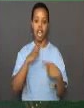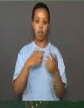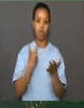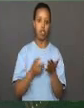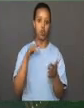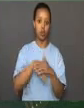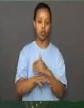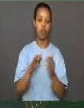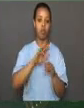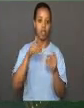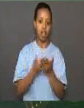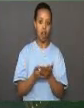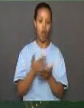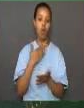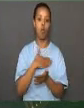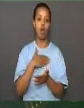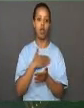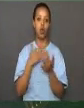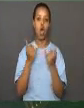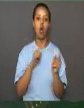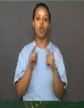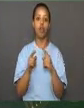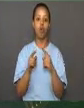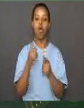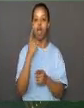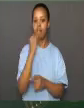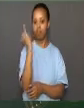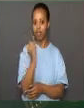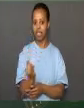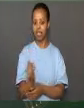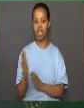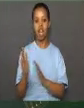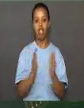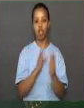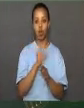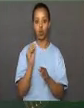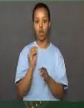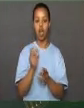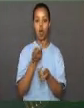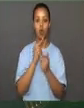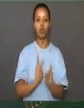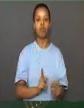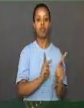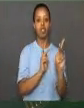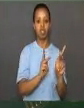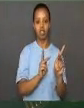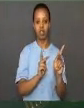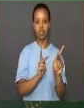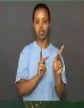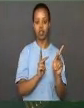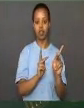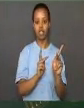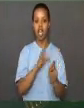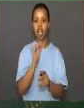involved, please draw a diagram depicting protein synthesis.